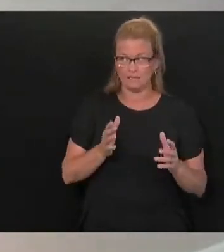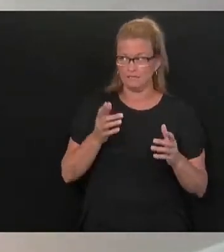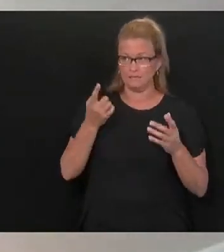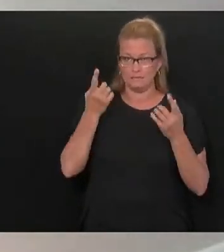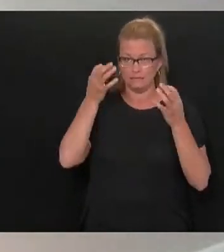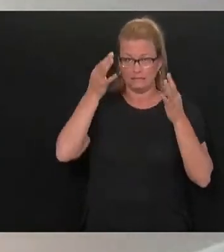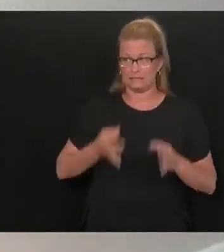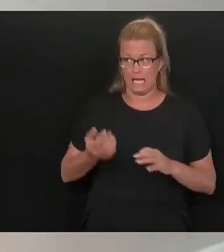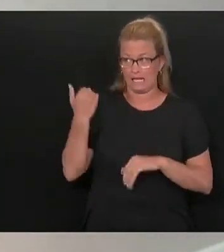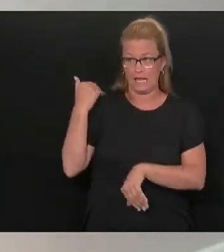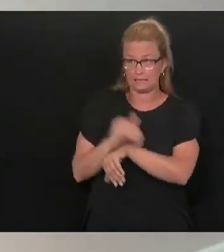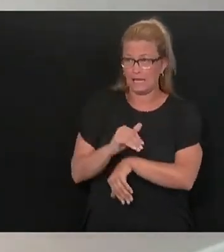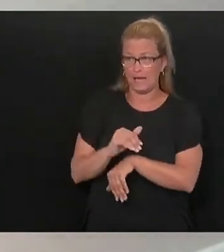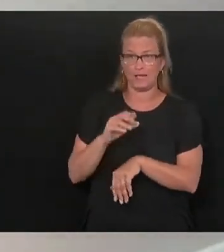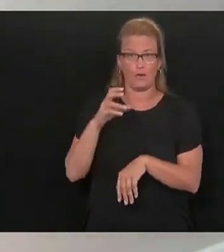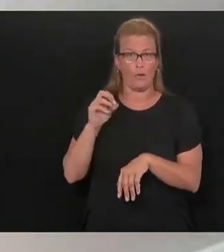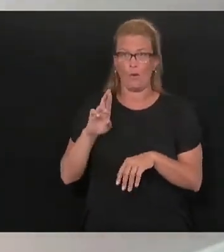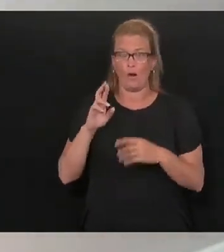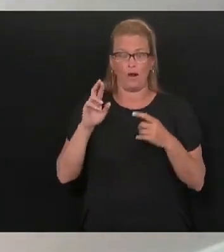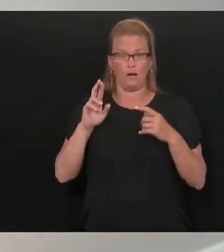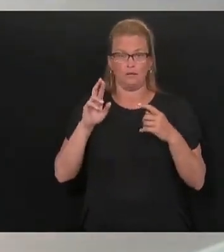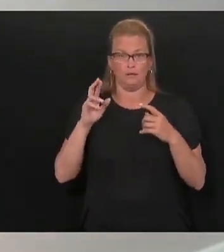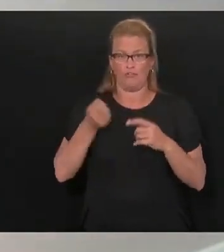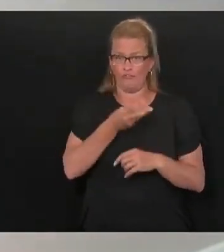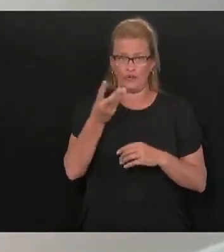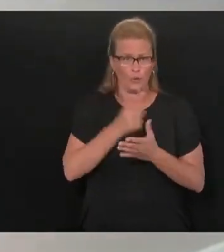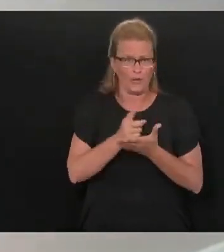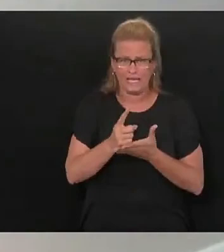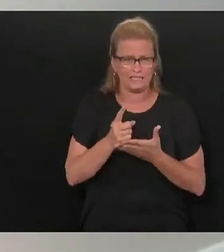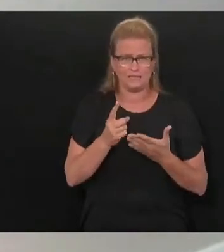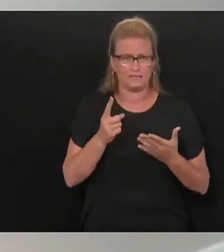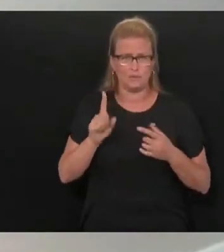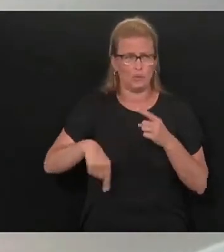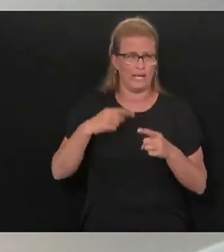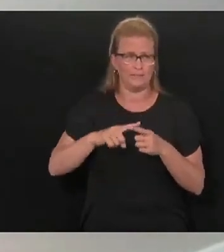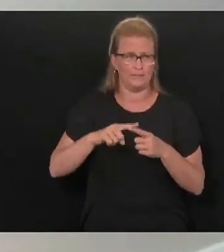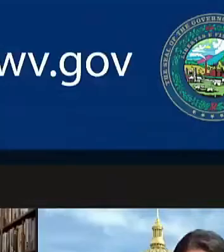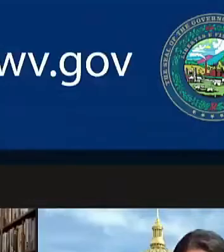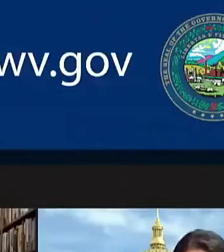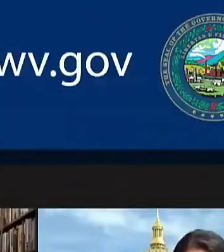or has it been in the making since a few weeks? Thank you.